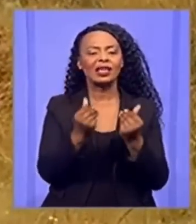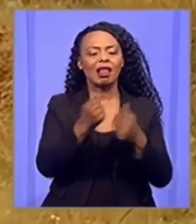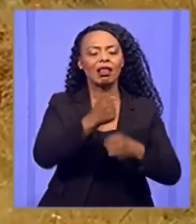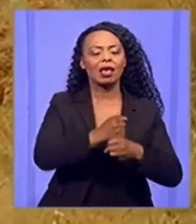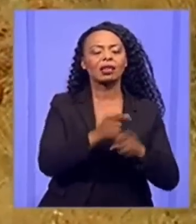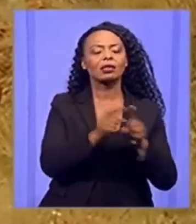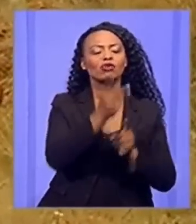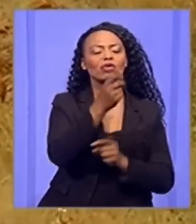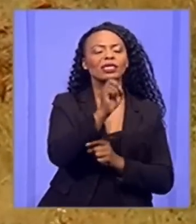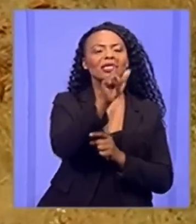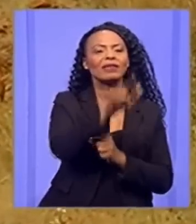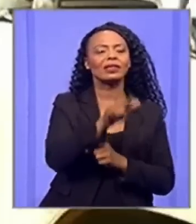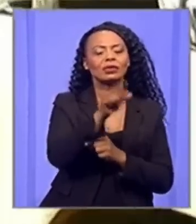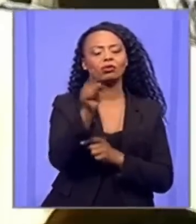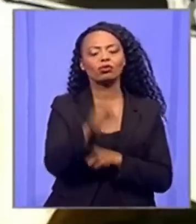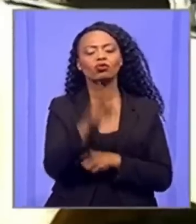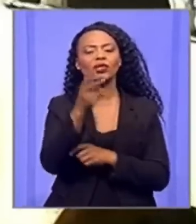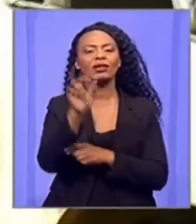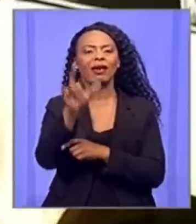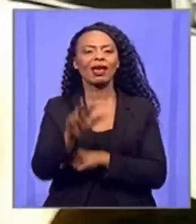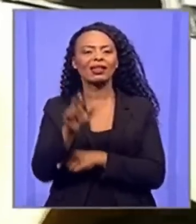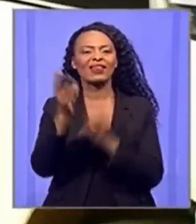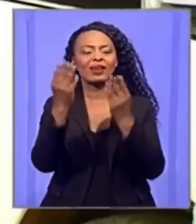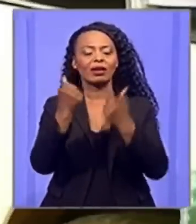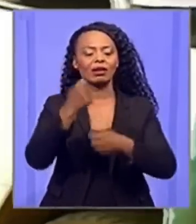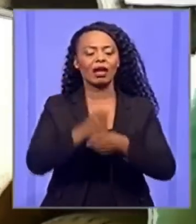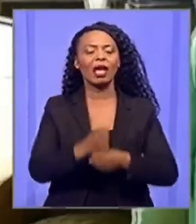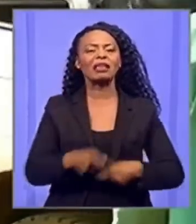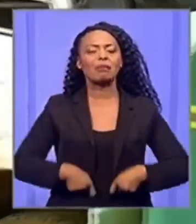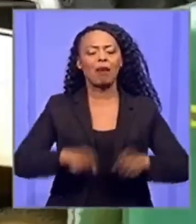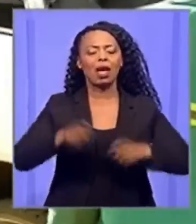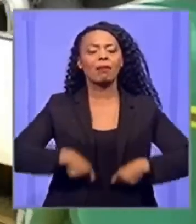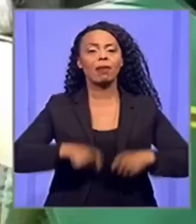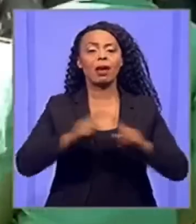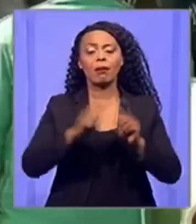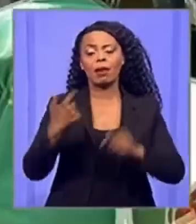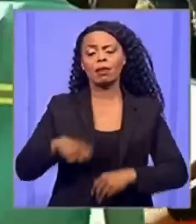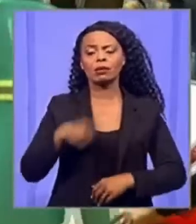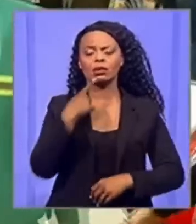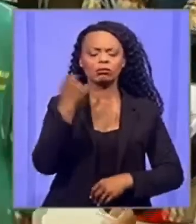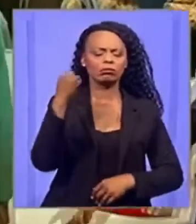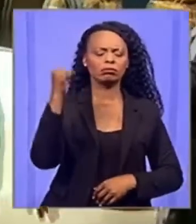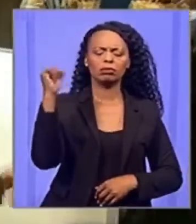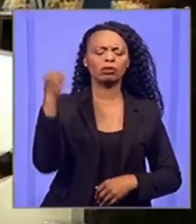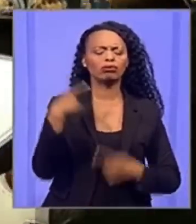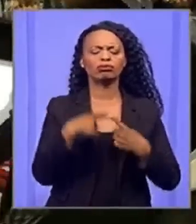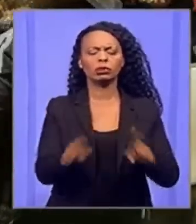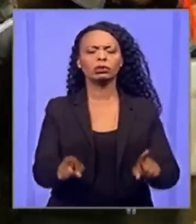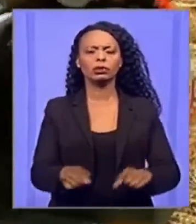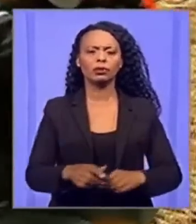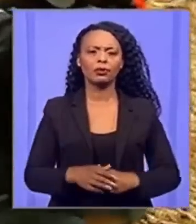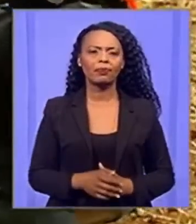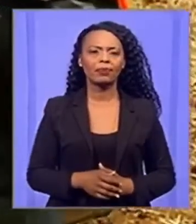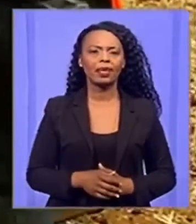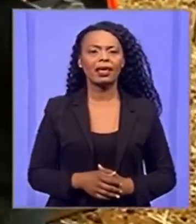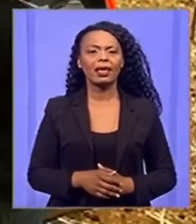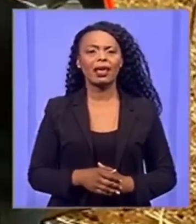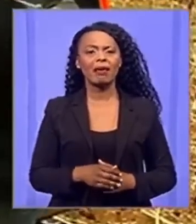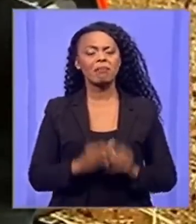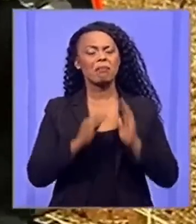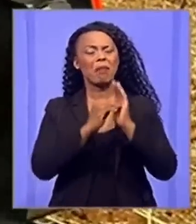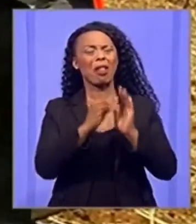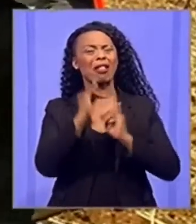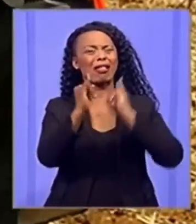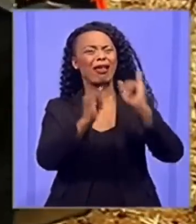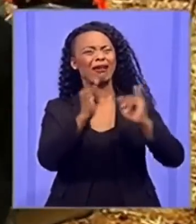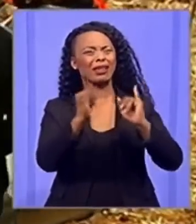2017-2018 mo kagong ya tsela eno. Le fa go le jalo masepala o ganeditse seno. We cannot say 11 million was spent because